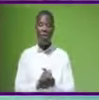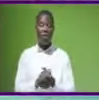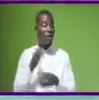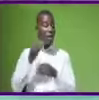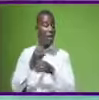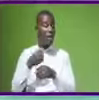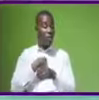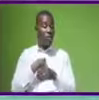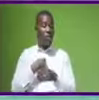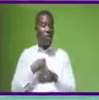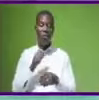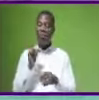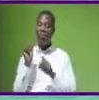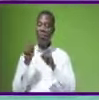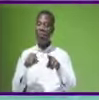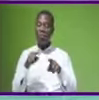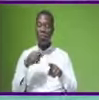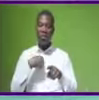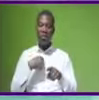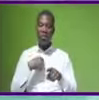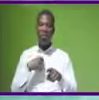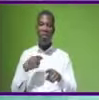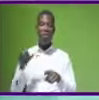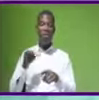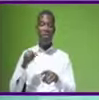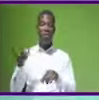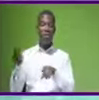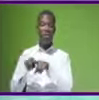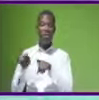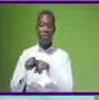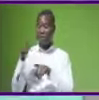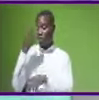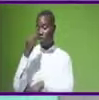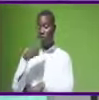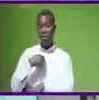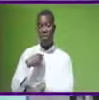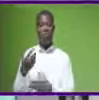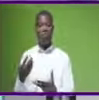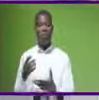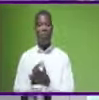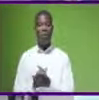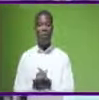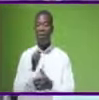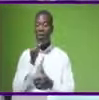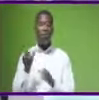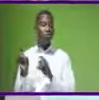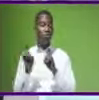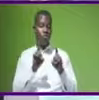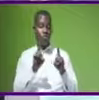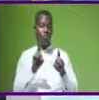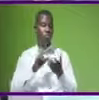de mema membo msumeda msumenda sa ente manyo